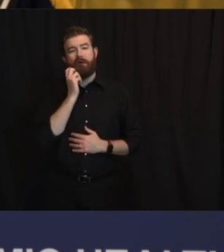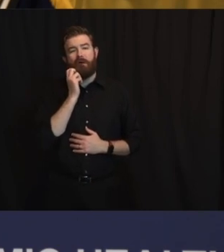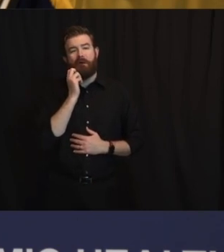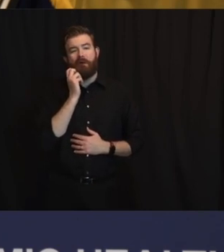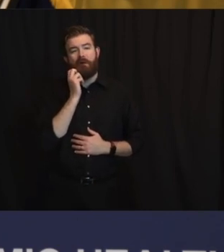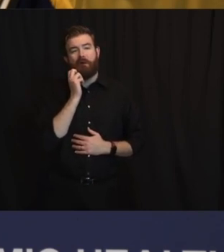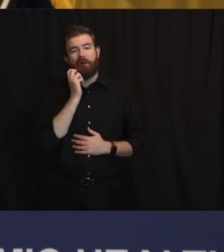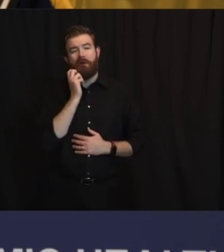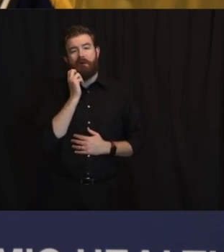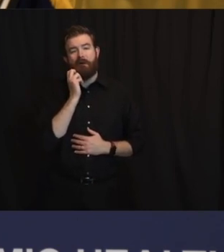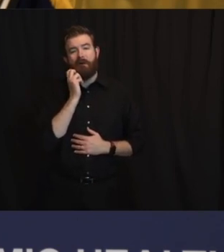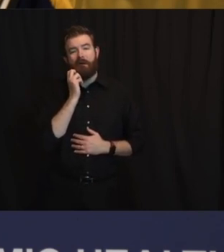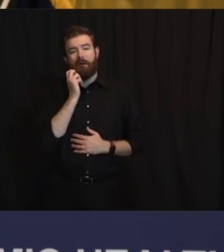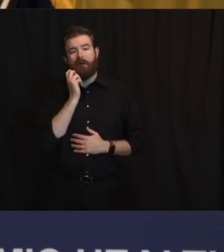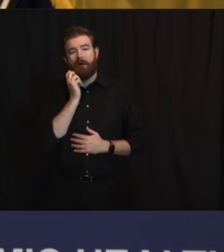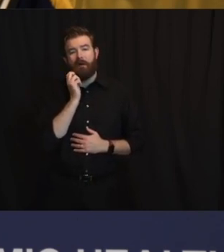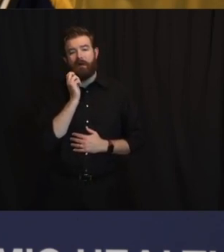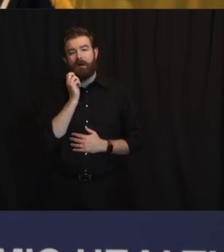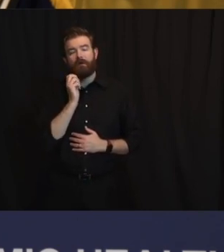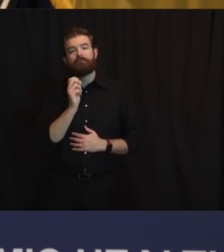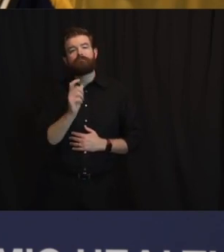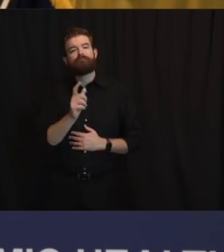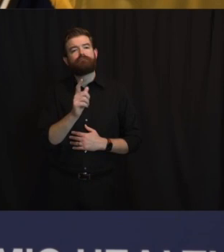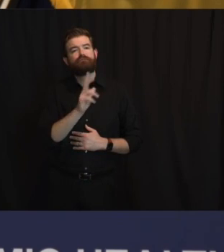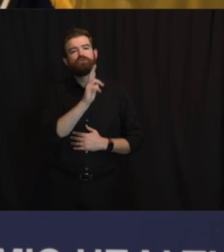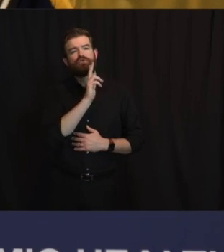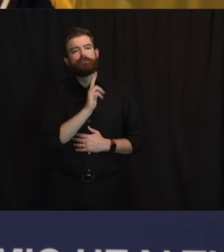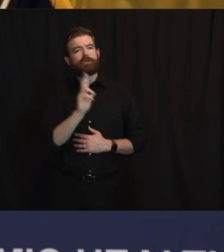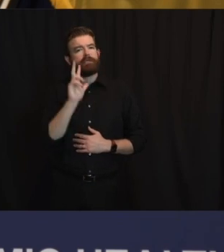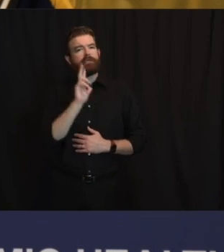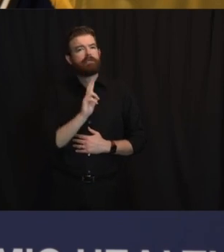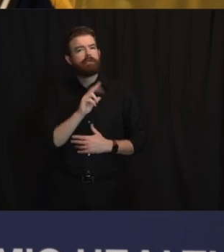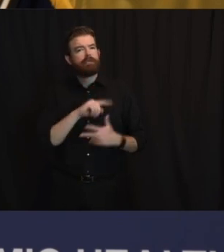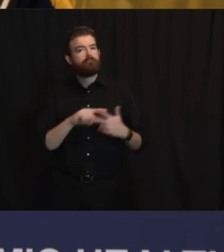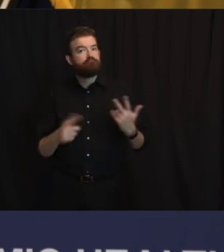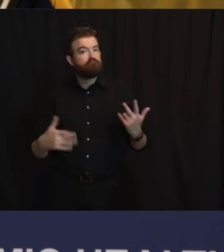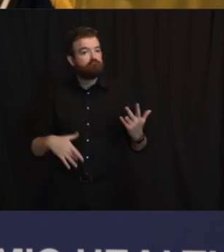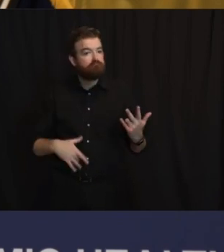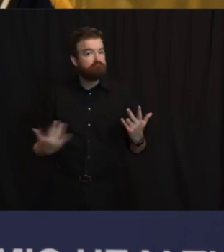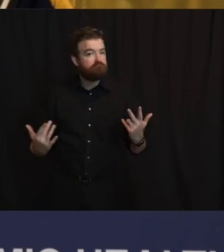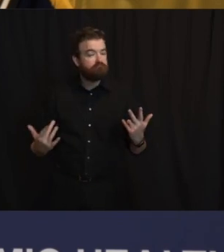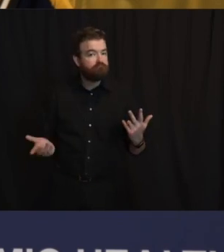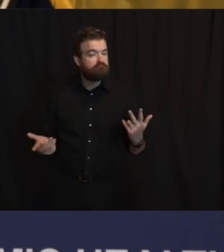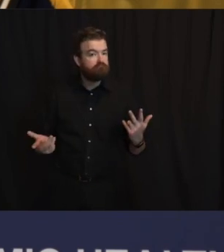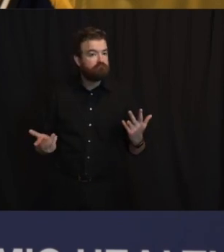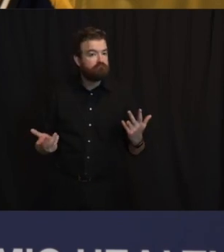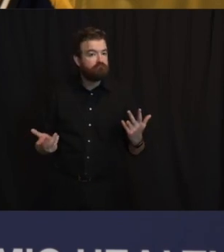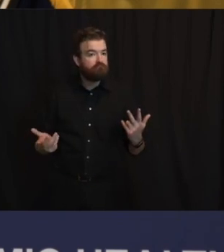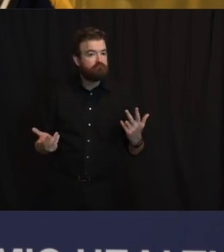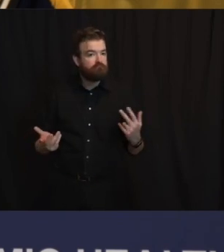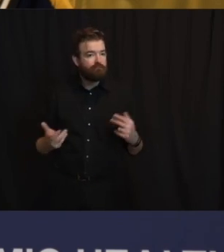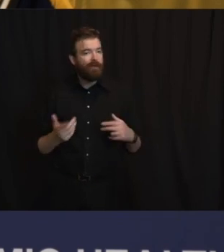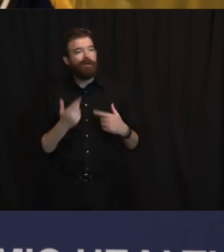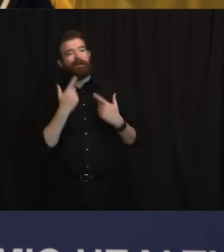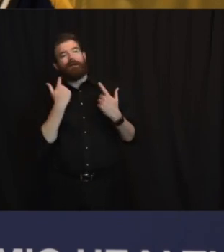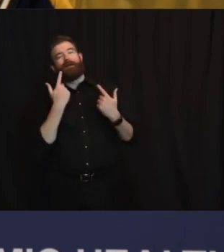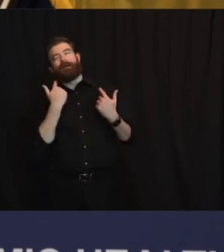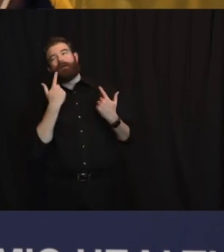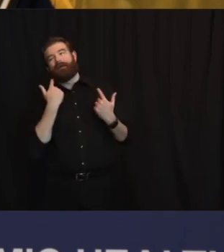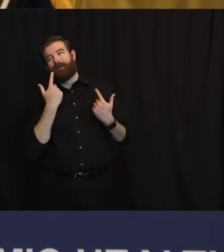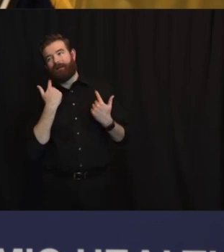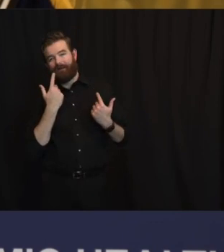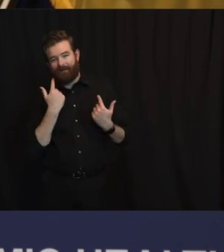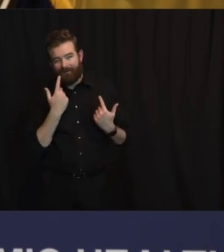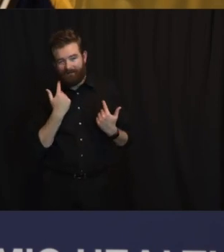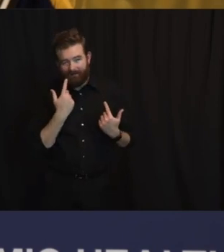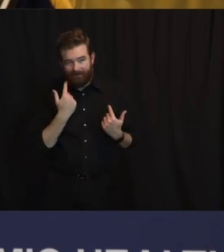Well, you took one question. I was going to ask the Colonel Callahan what type of hell he was going to raise. Third question. You could take that one